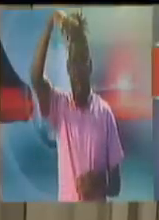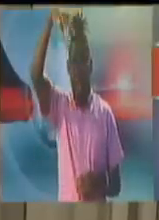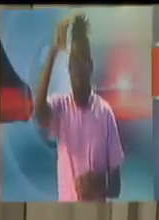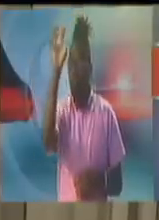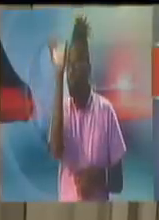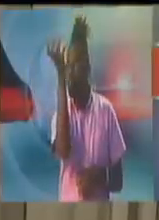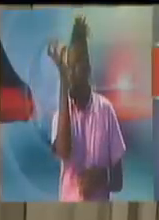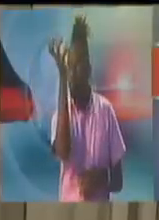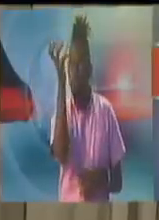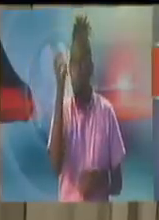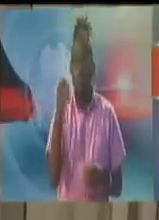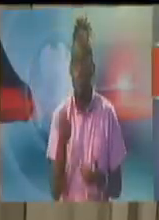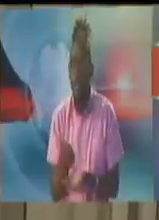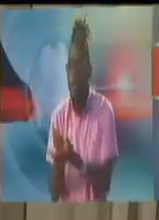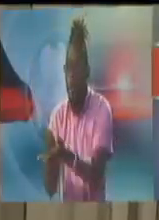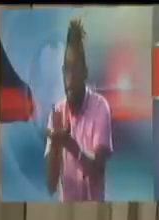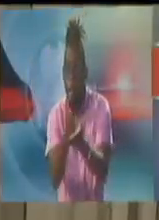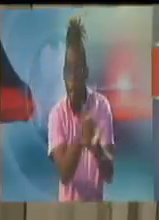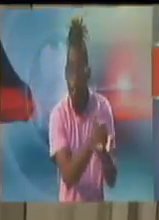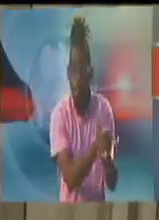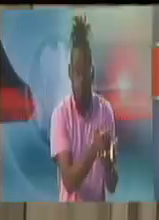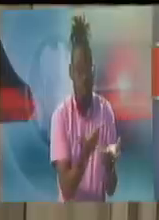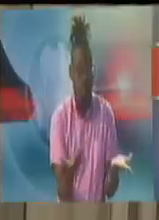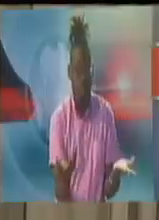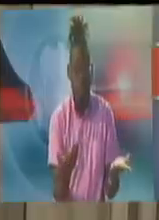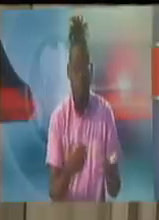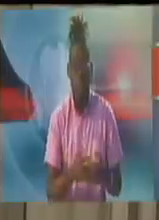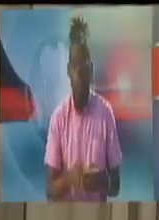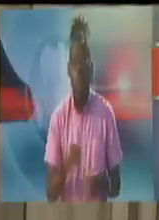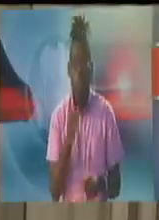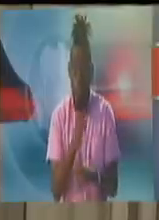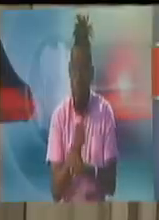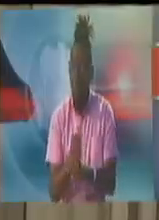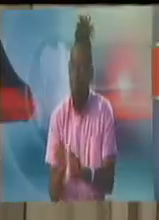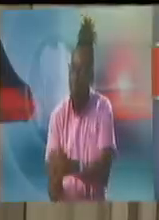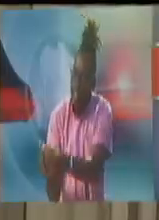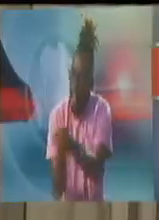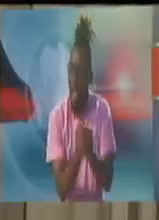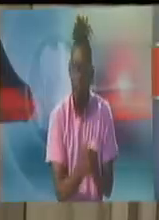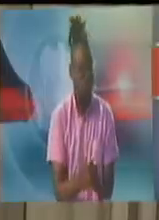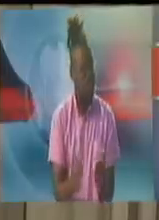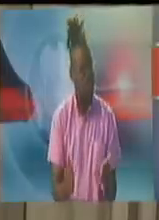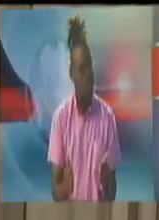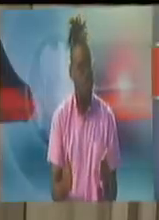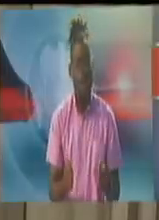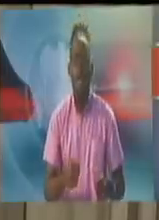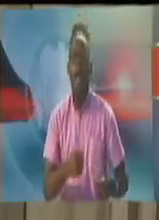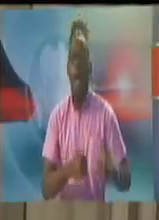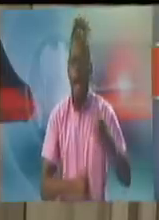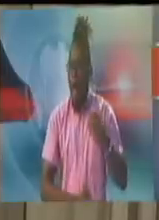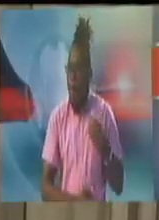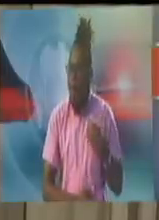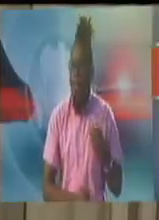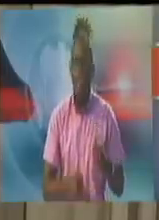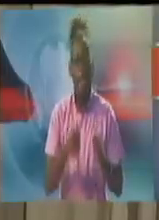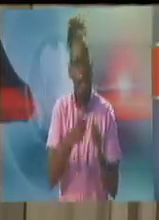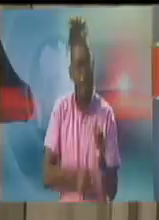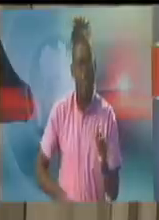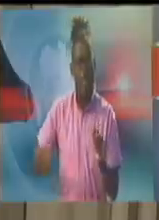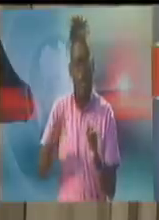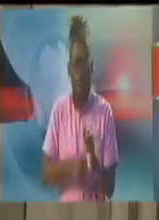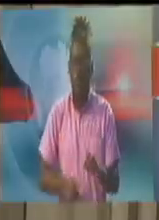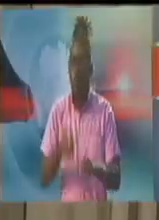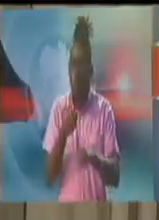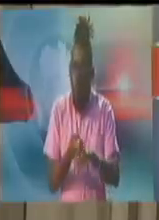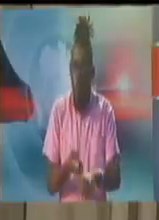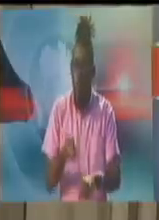It's a great success story. And that is one of the instances of what our Defence Force is doing on a daily basis. It is ready. It was